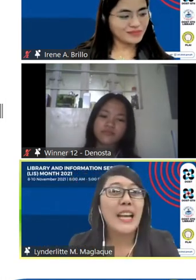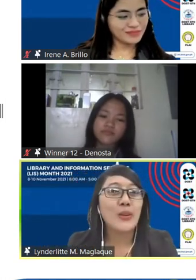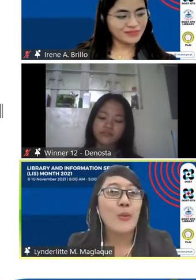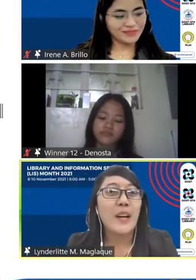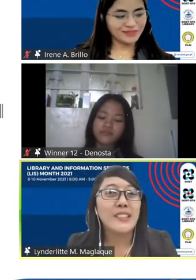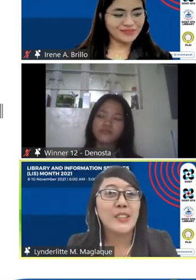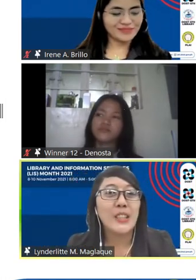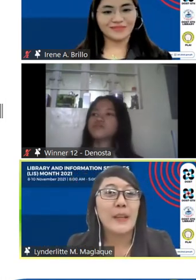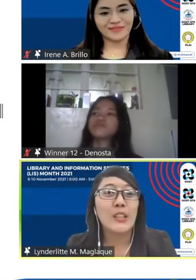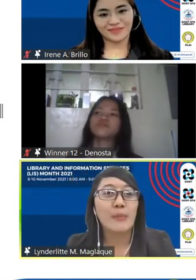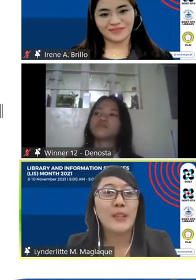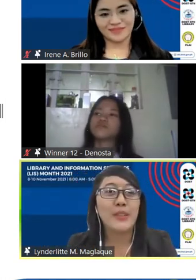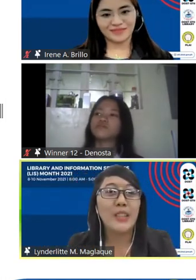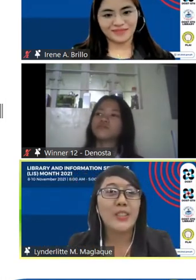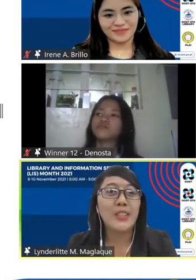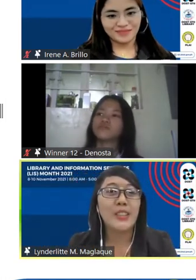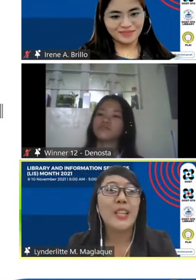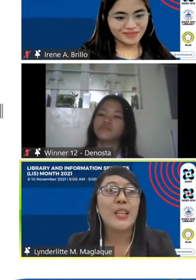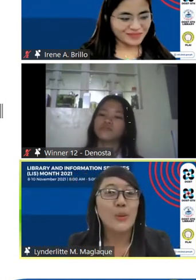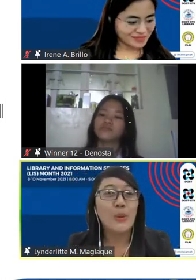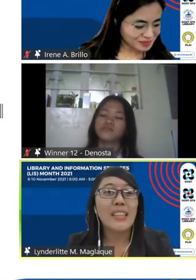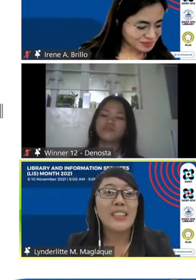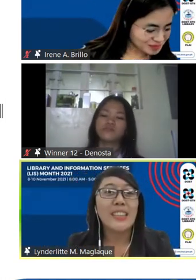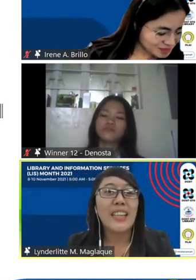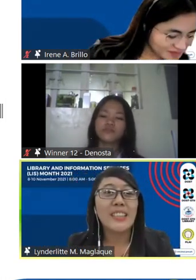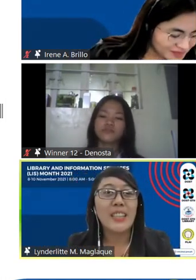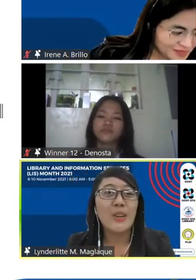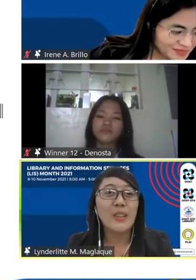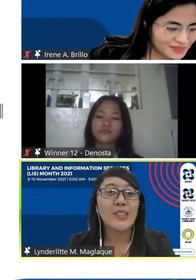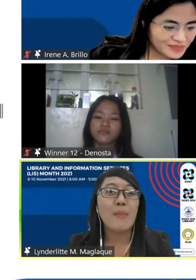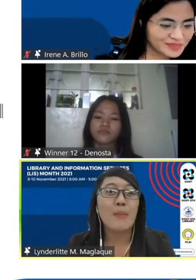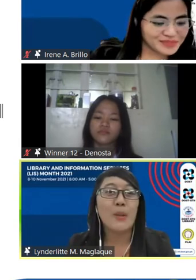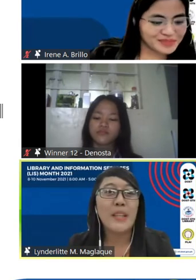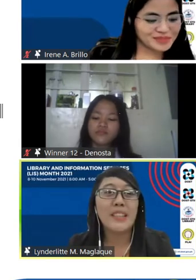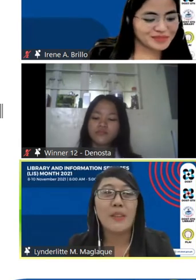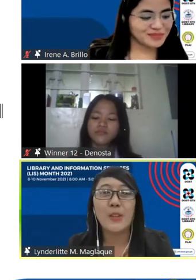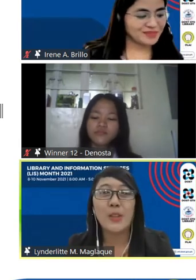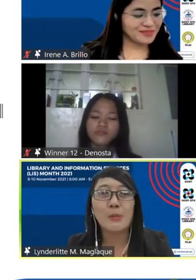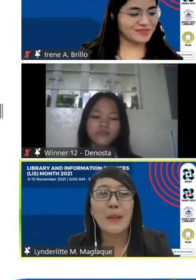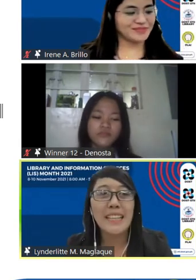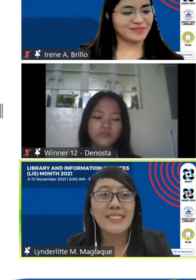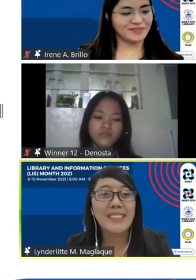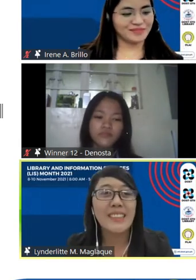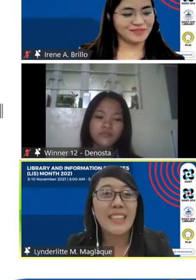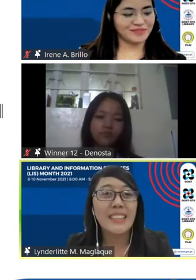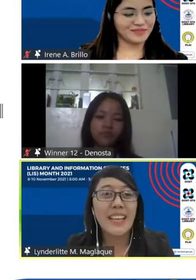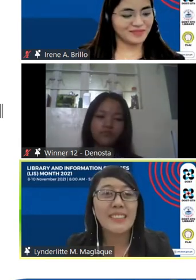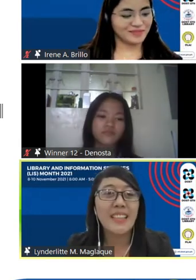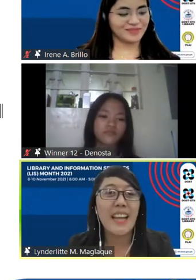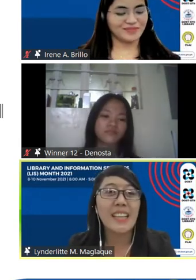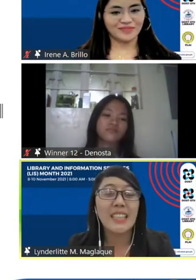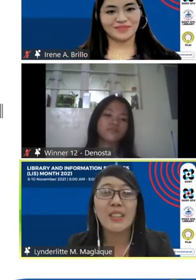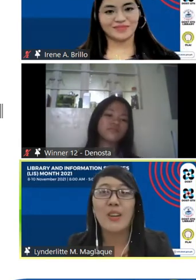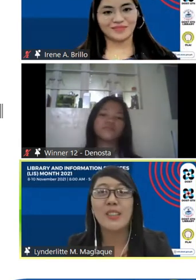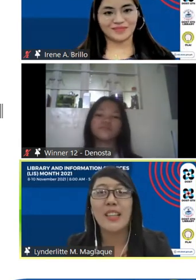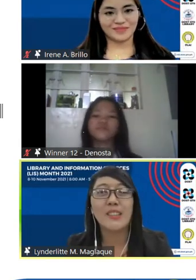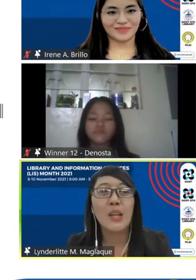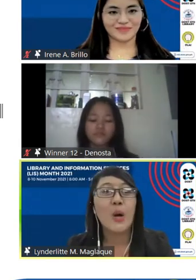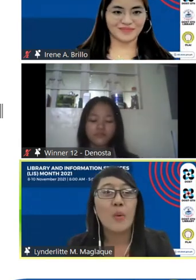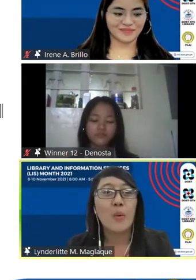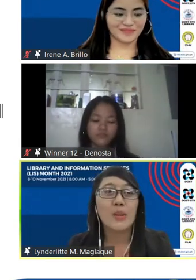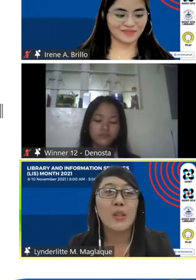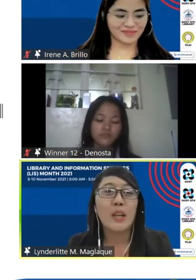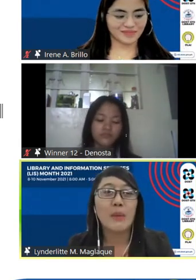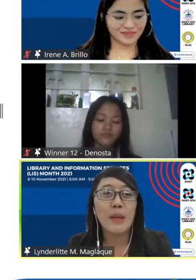we would like to award the certificate of recognition to Catherine A. Denosta for winning the first place in the essay writing